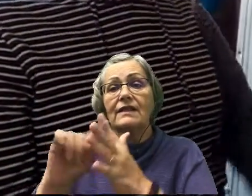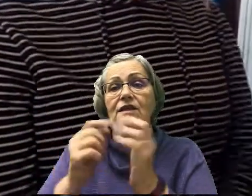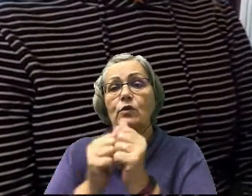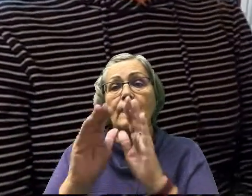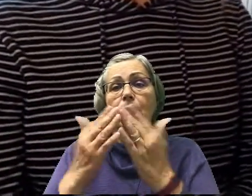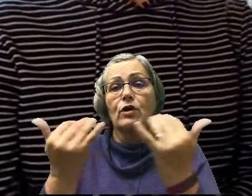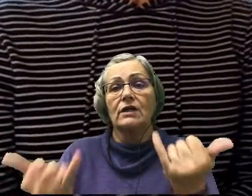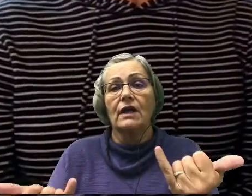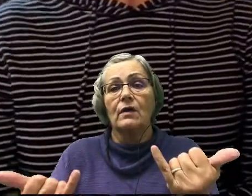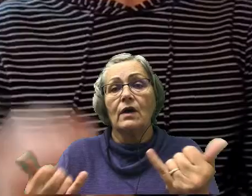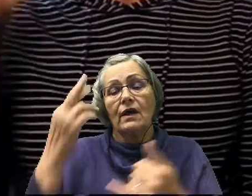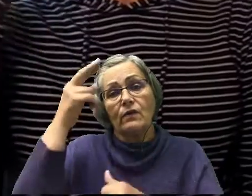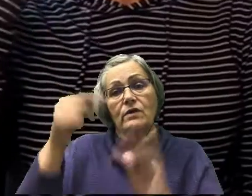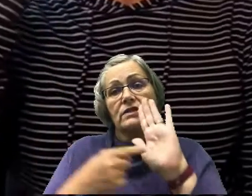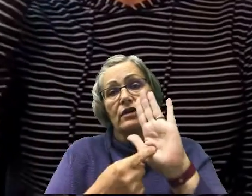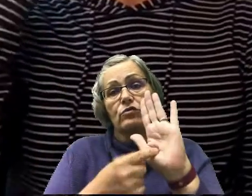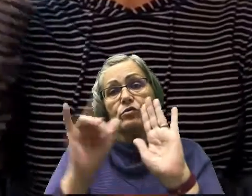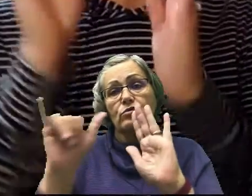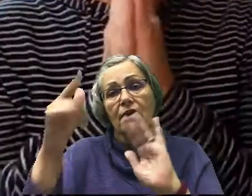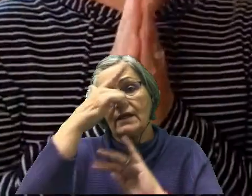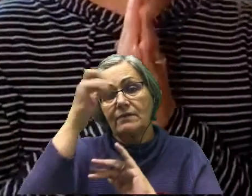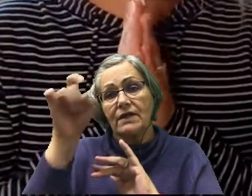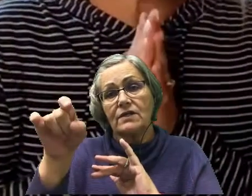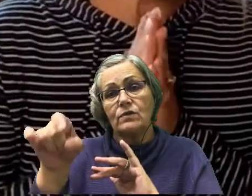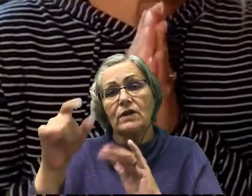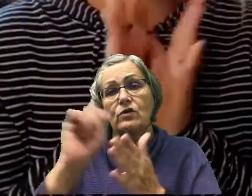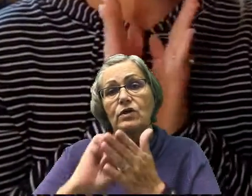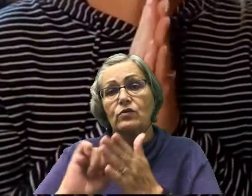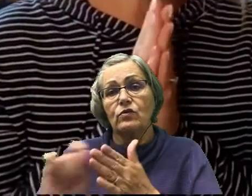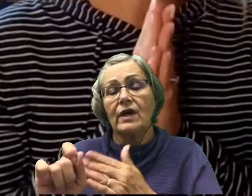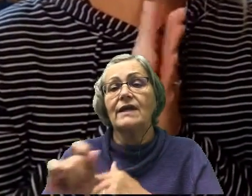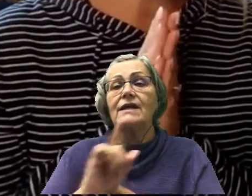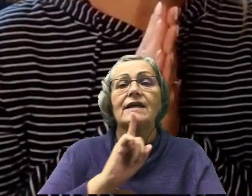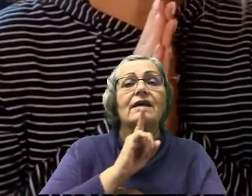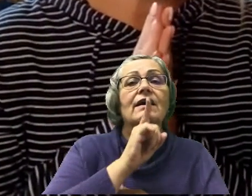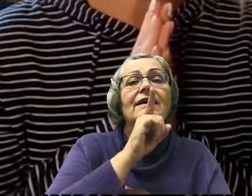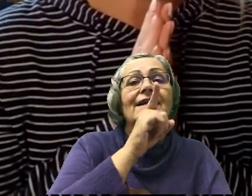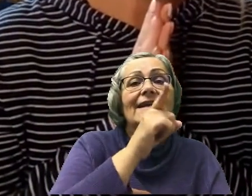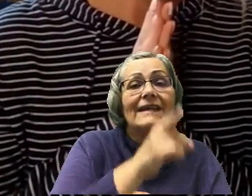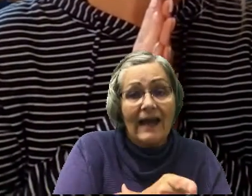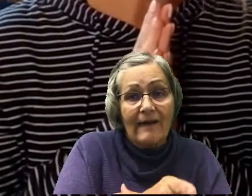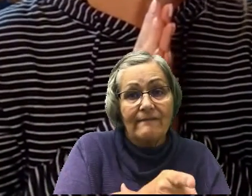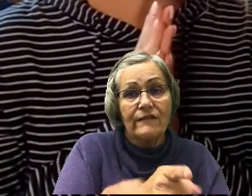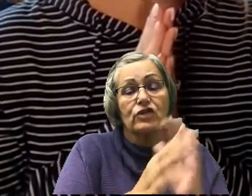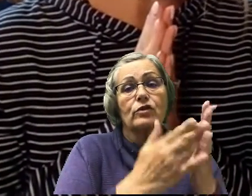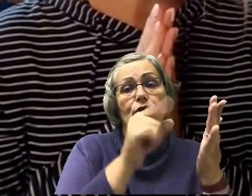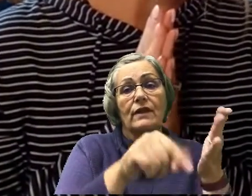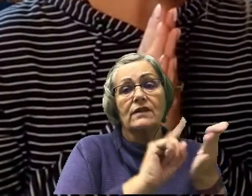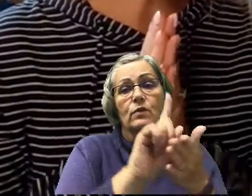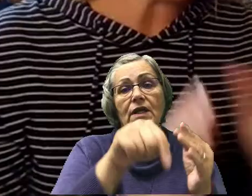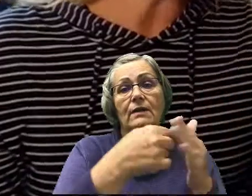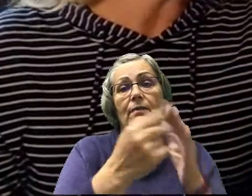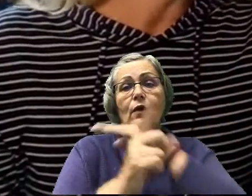book. The reason I showed you that is because we're going to be writing a nonfiction book this week